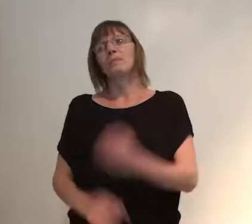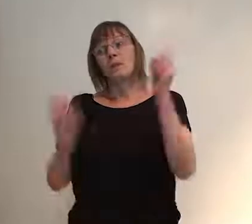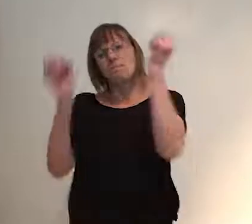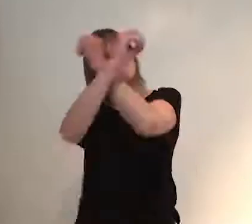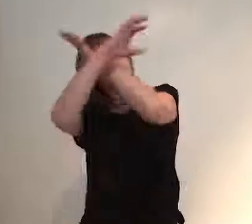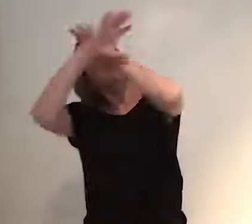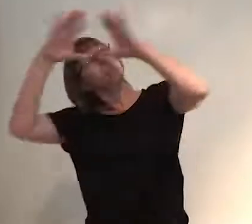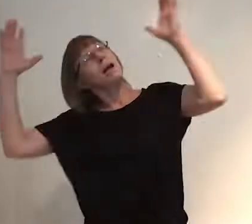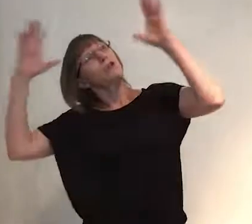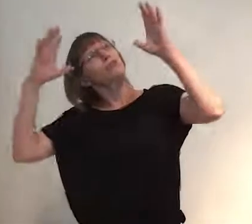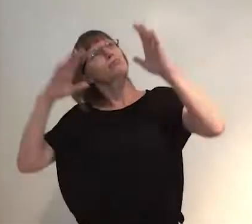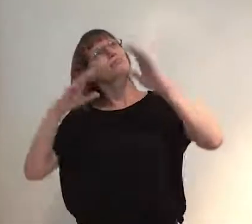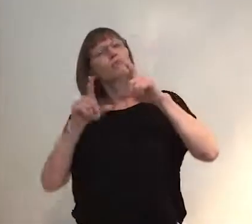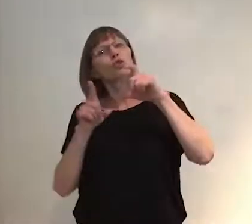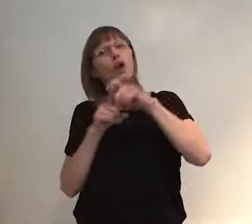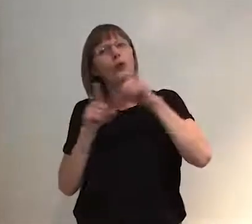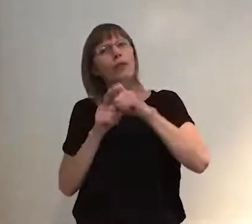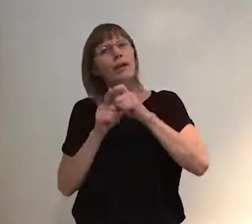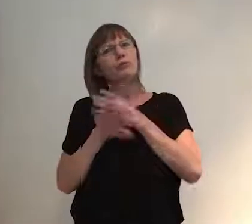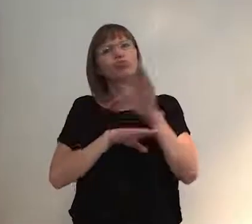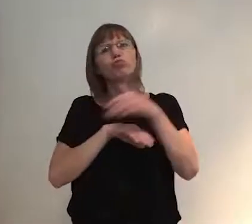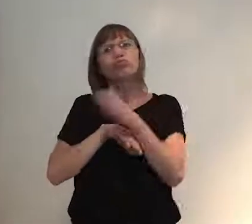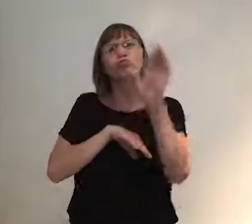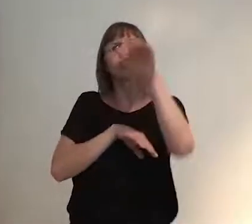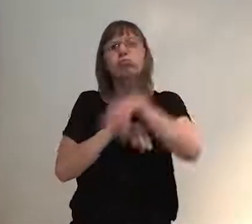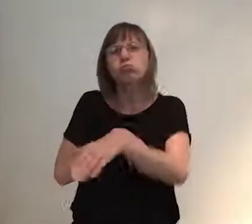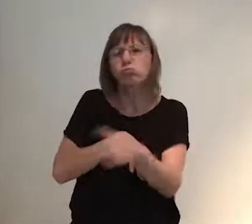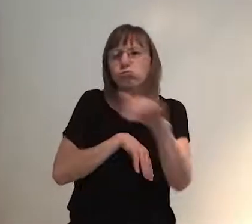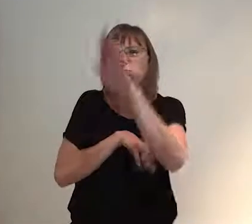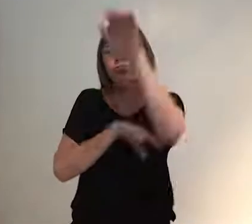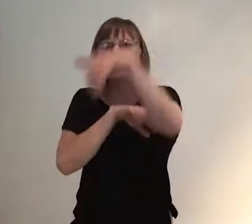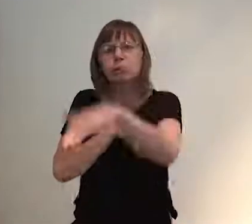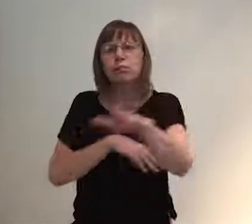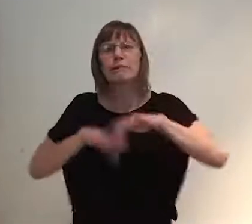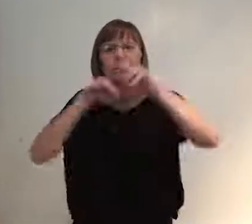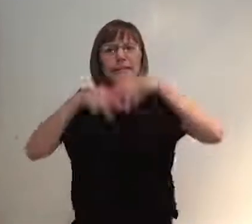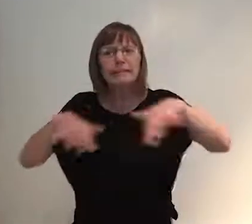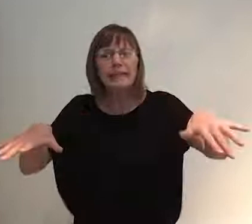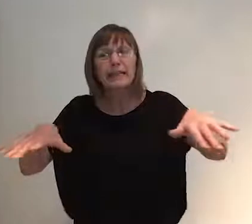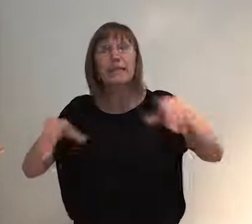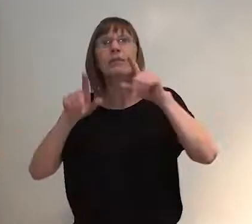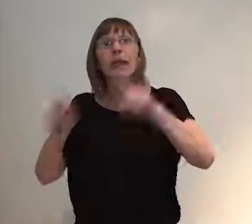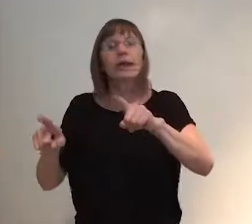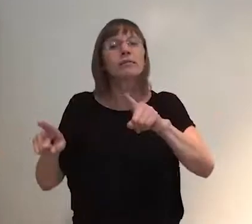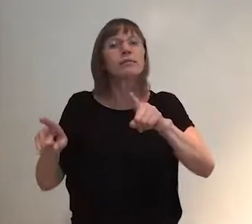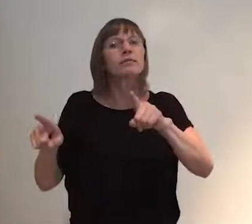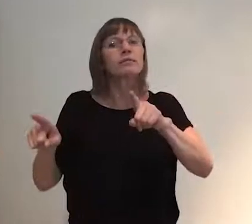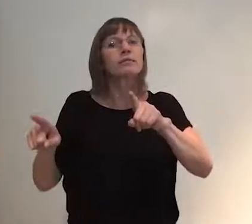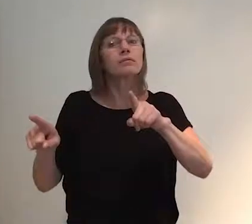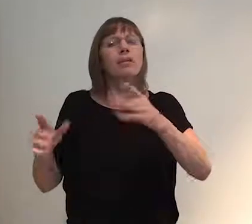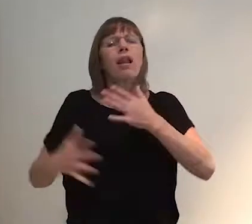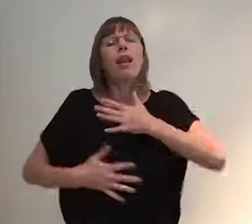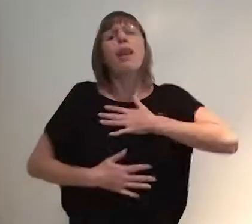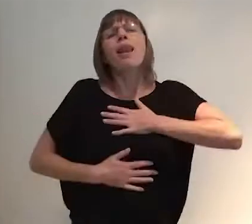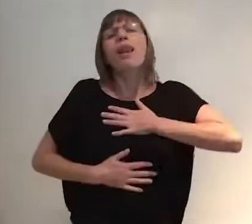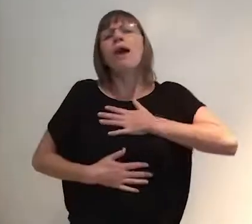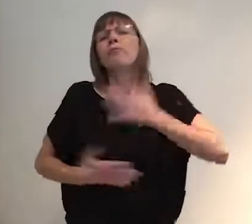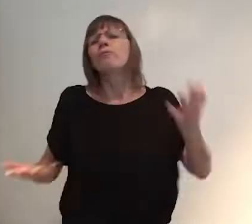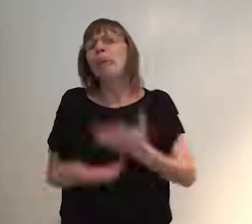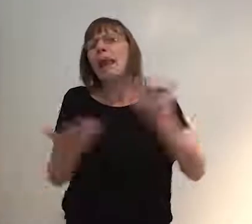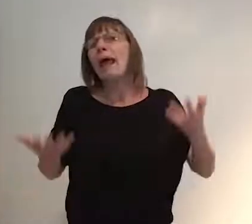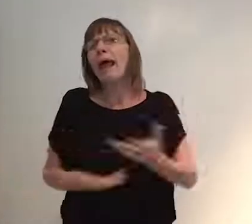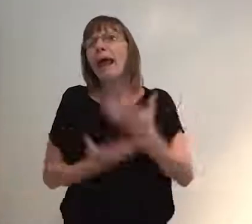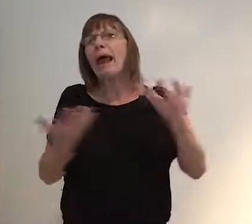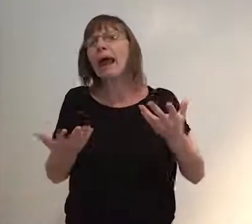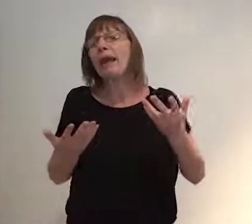And then I want you to imagine those dolphins swimming through the sea. And then all of a sudden, those dolphins, they love to